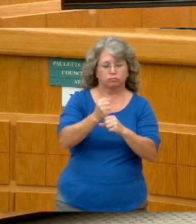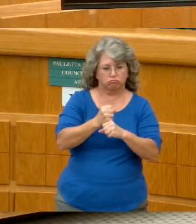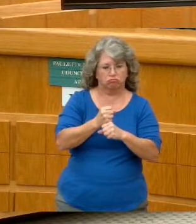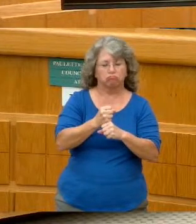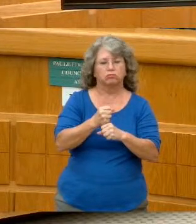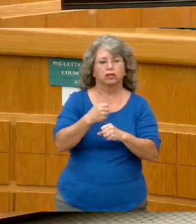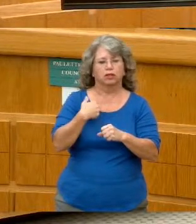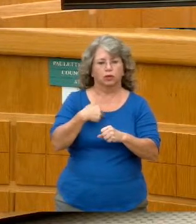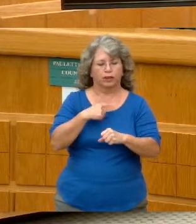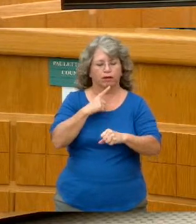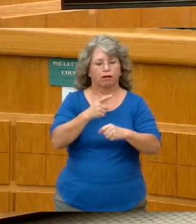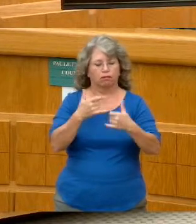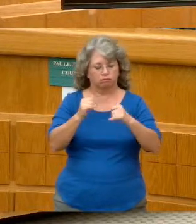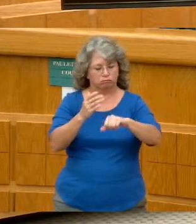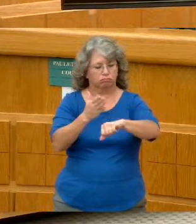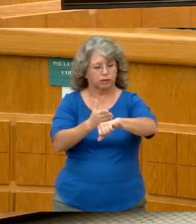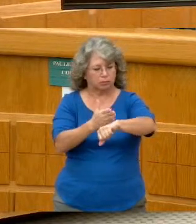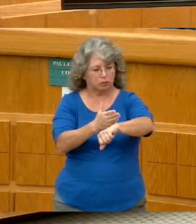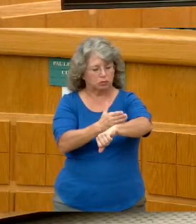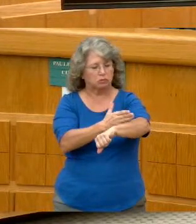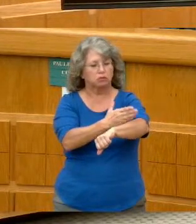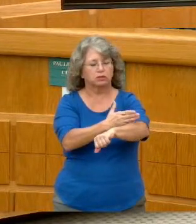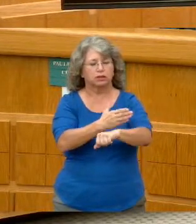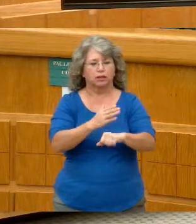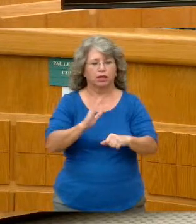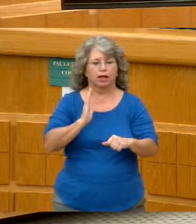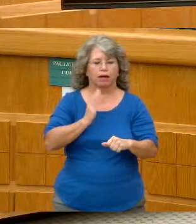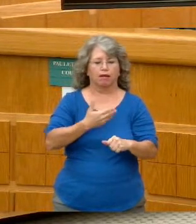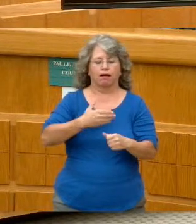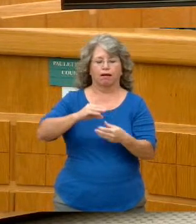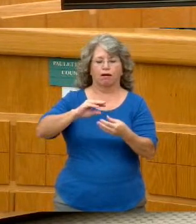Our downhill